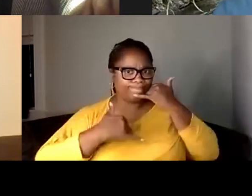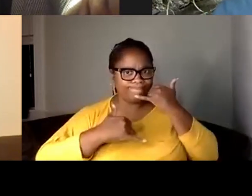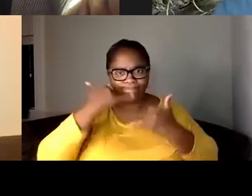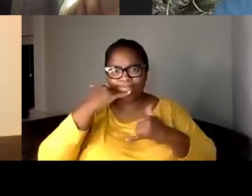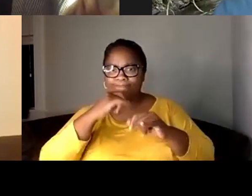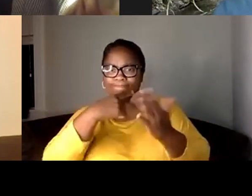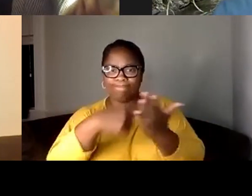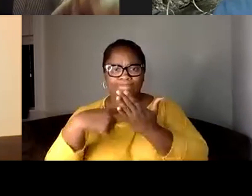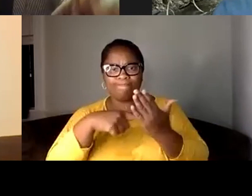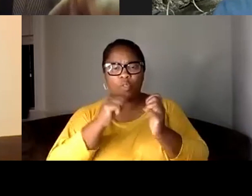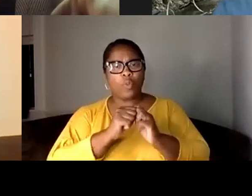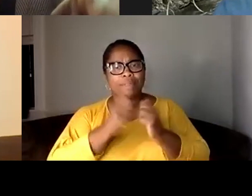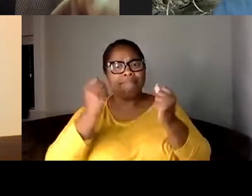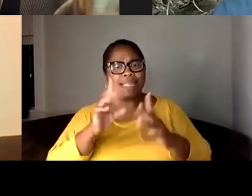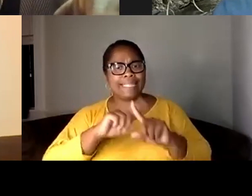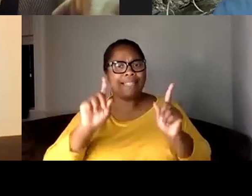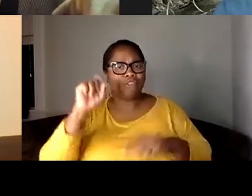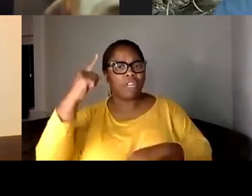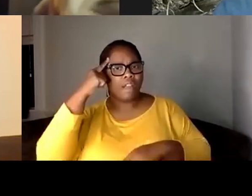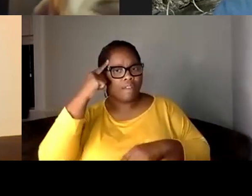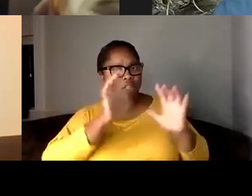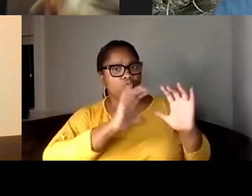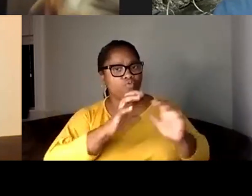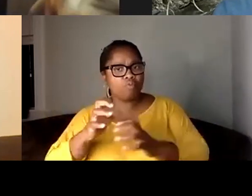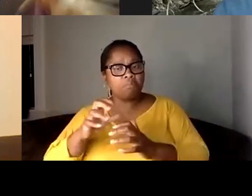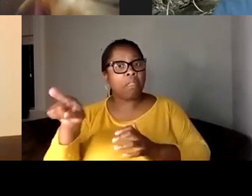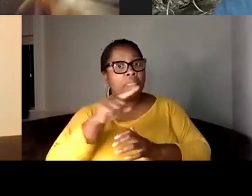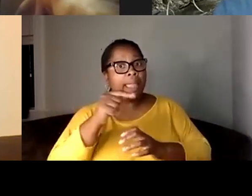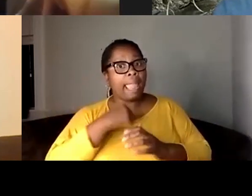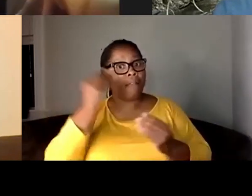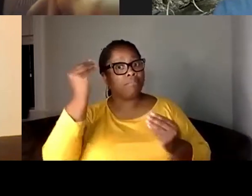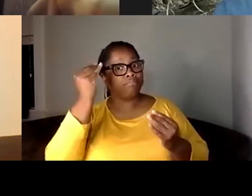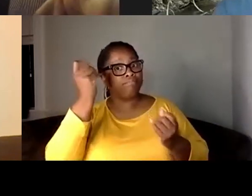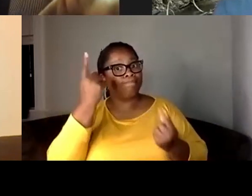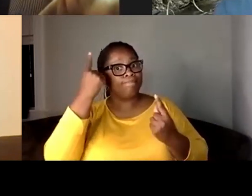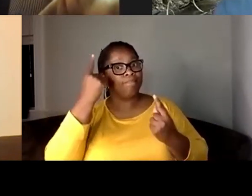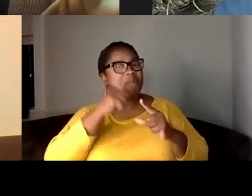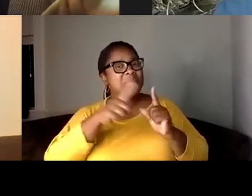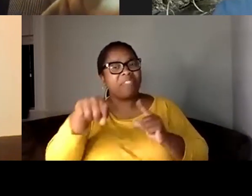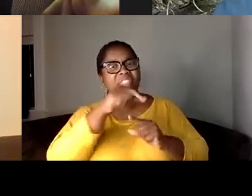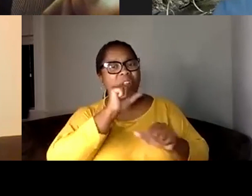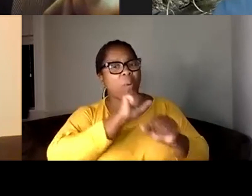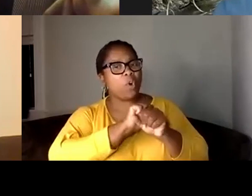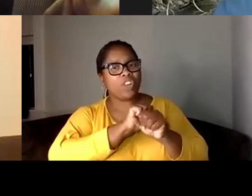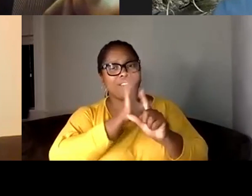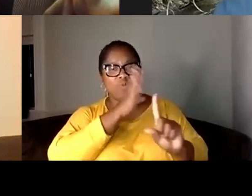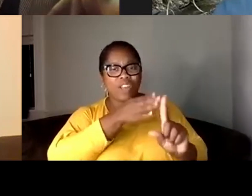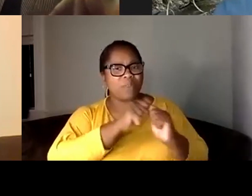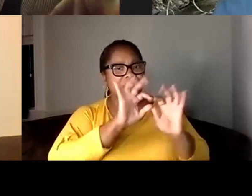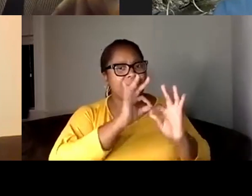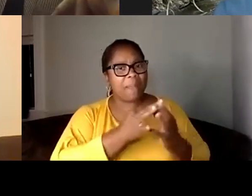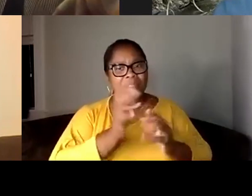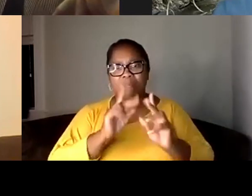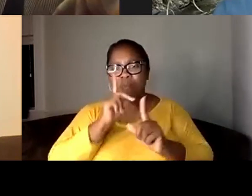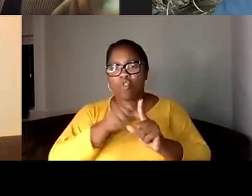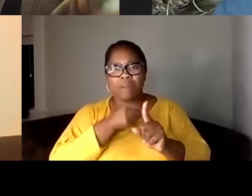although they have valuable insight, they aren't working directly with families and impacted people. So when they're not working with the